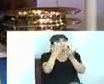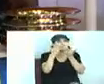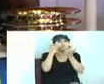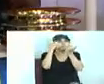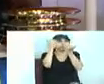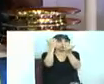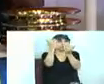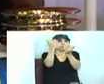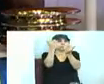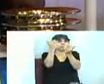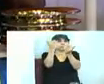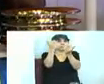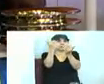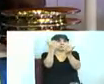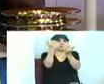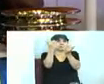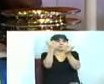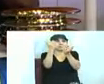thanks